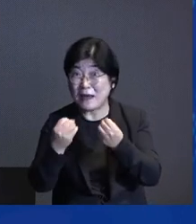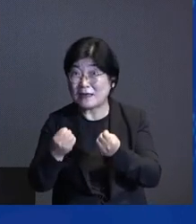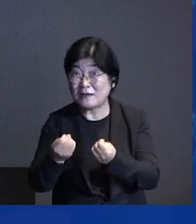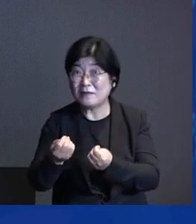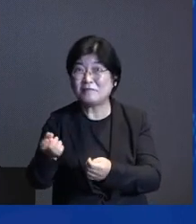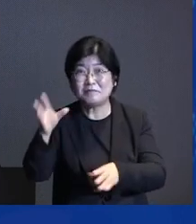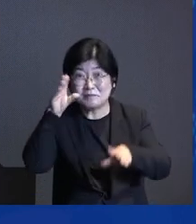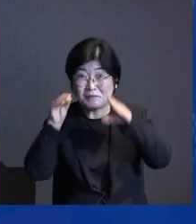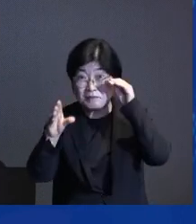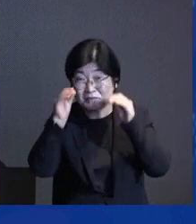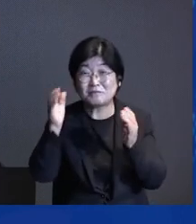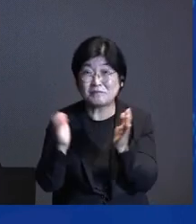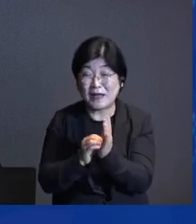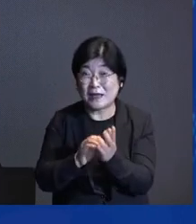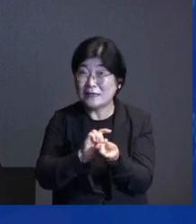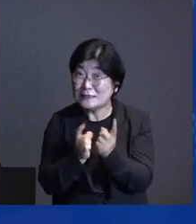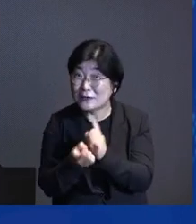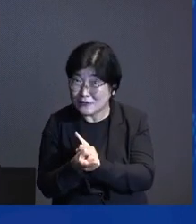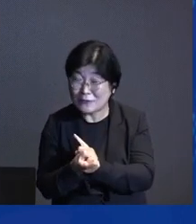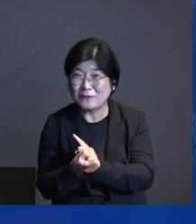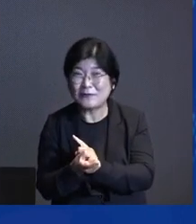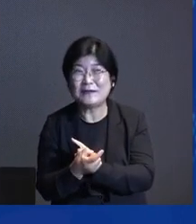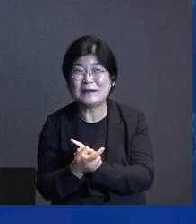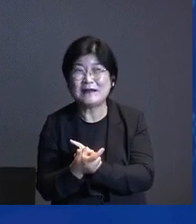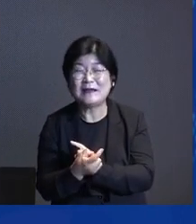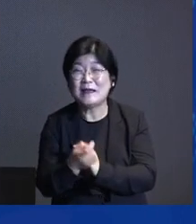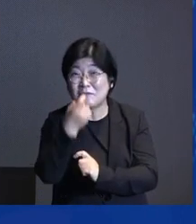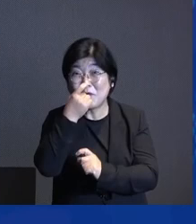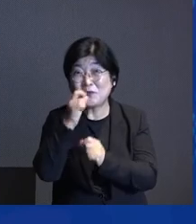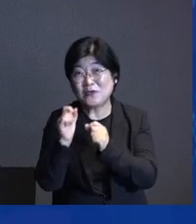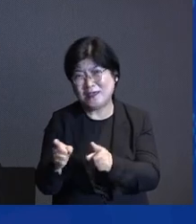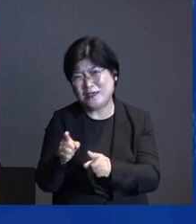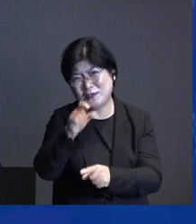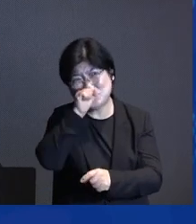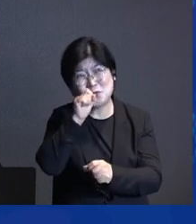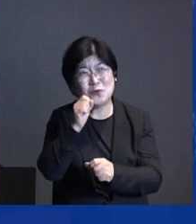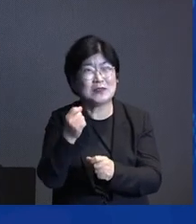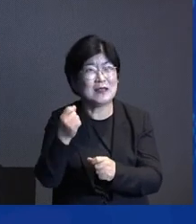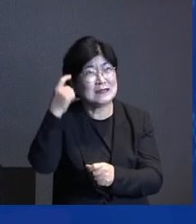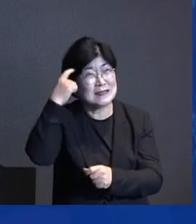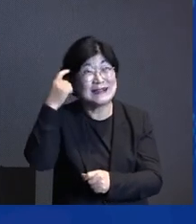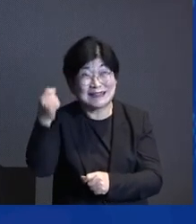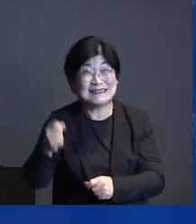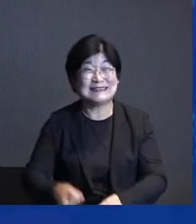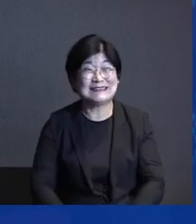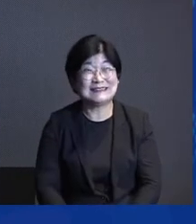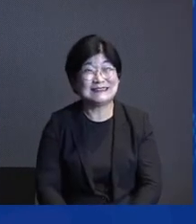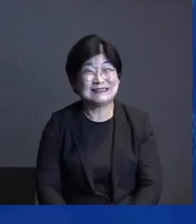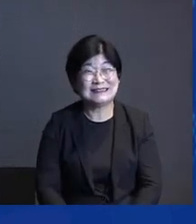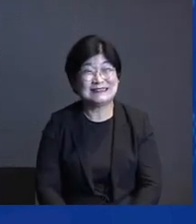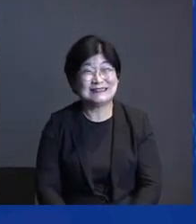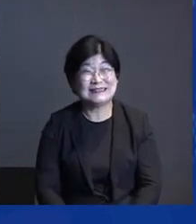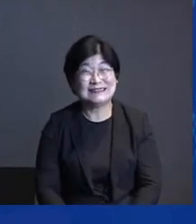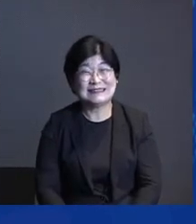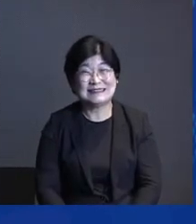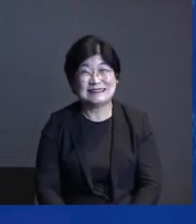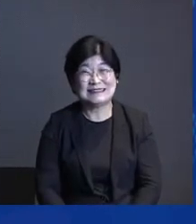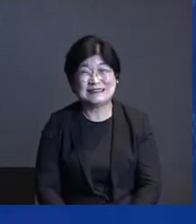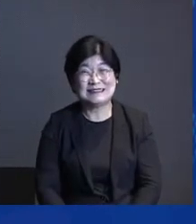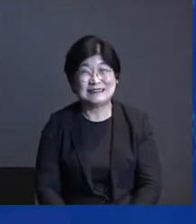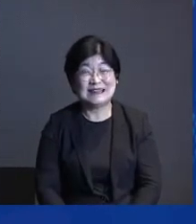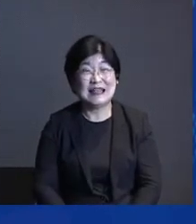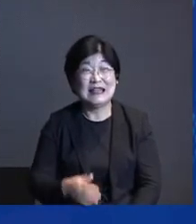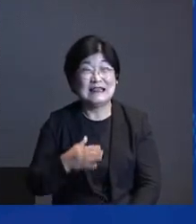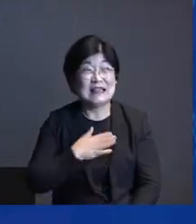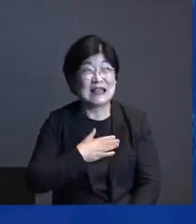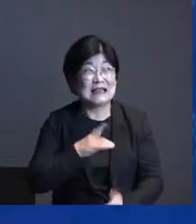mutual learning opportunities. Thank you so much. Thank you very much. I'm sorry that I could not give you more